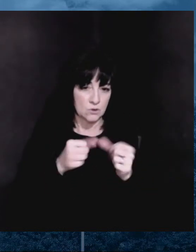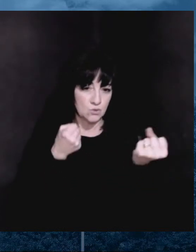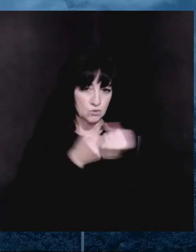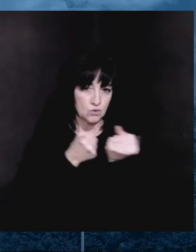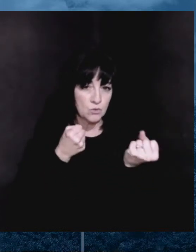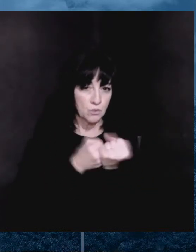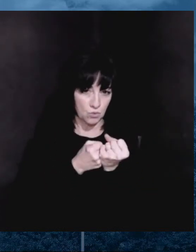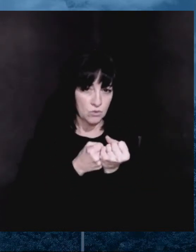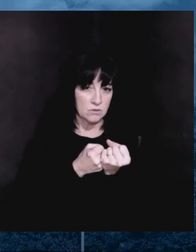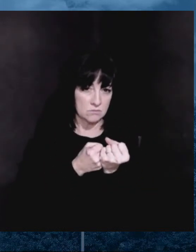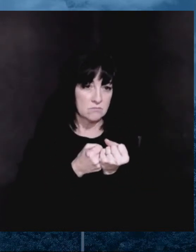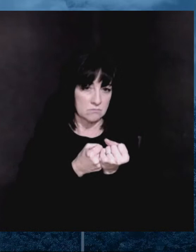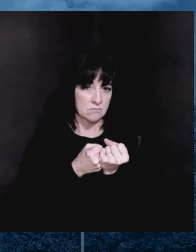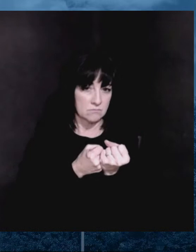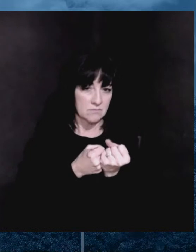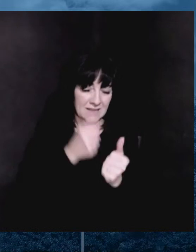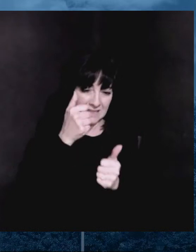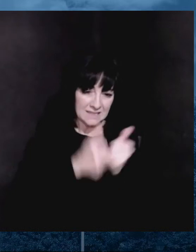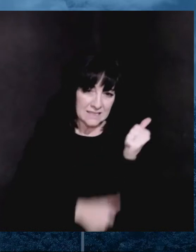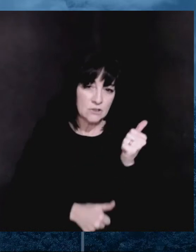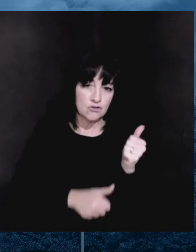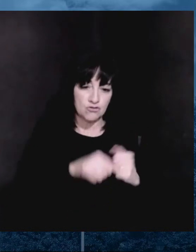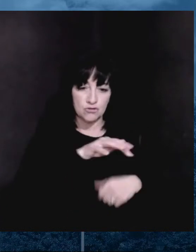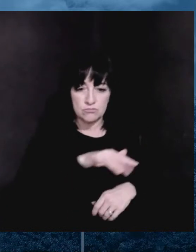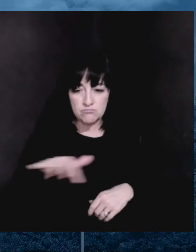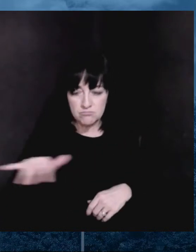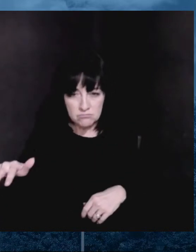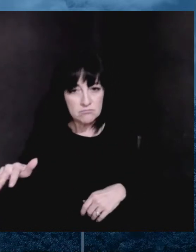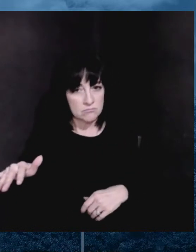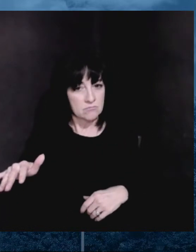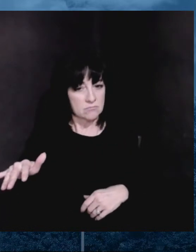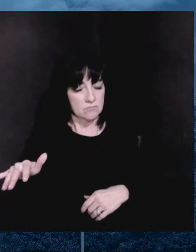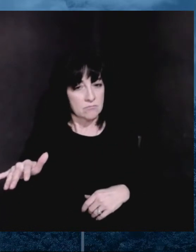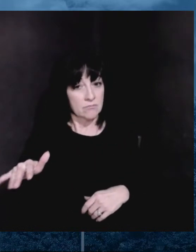and everyone trying to help educate our children.